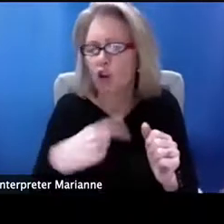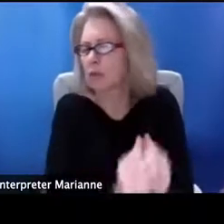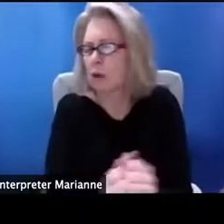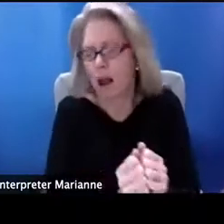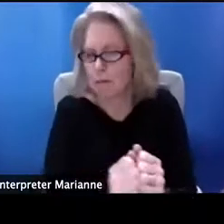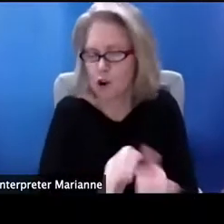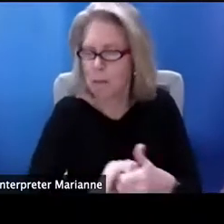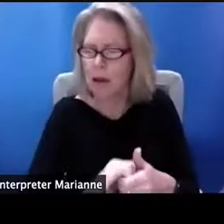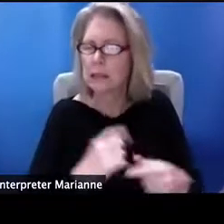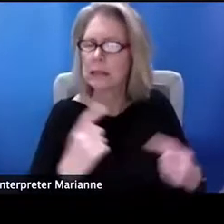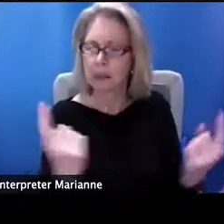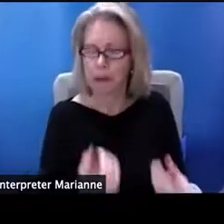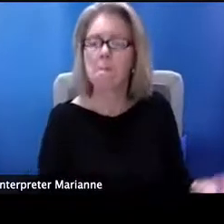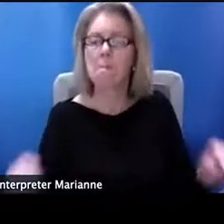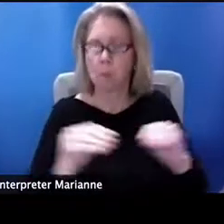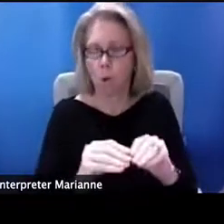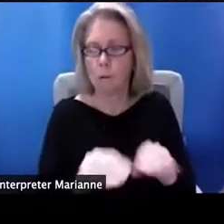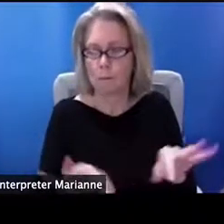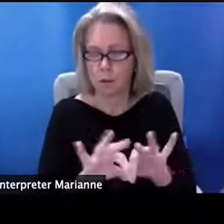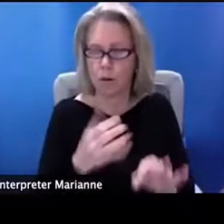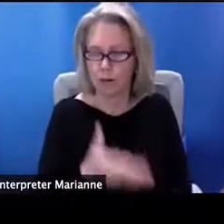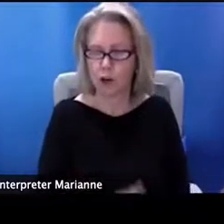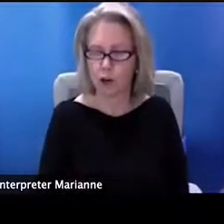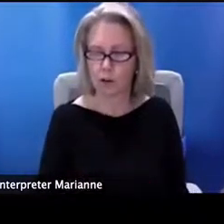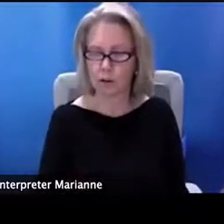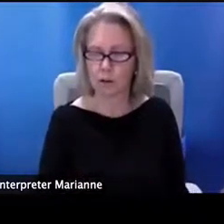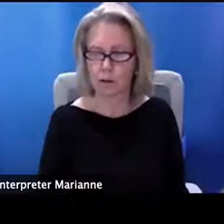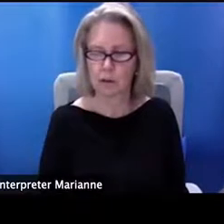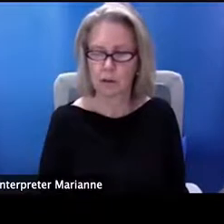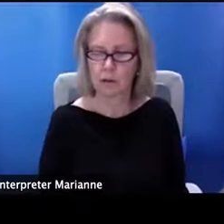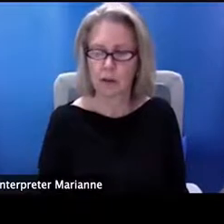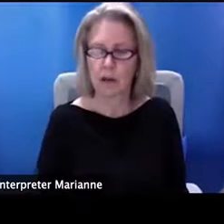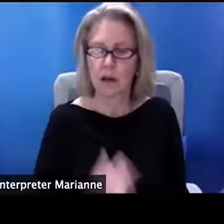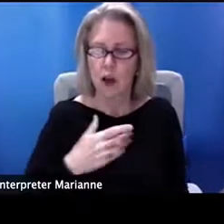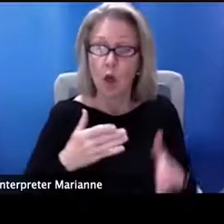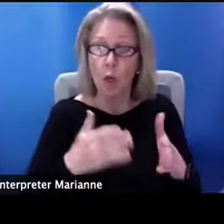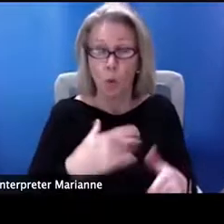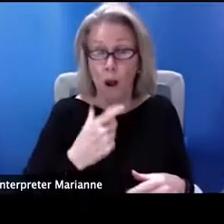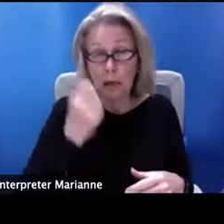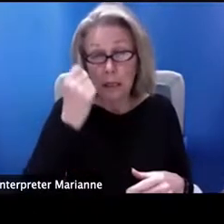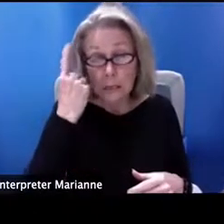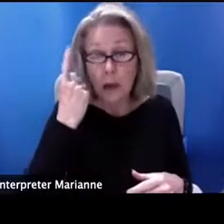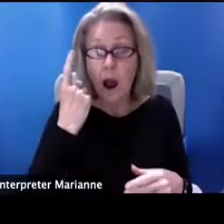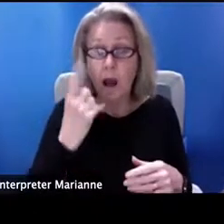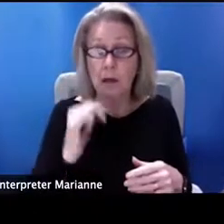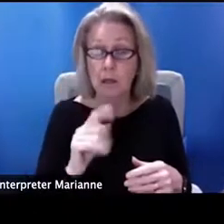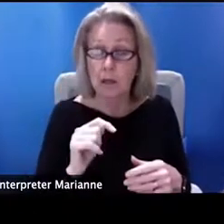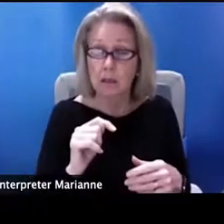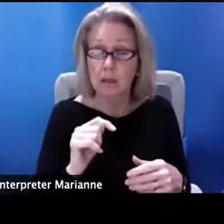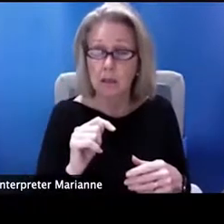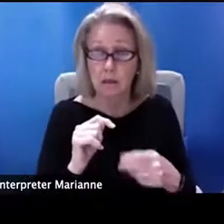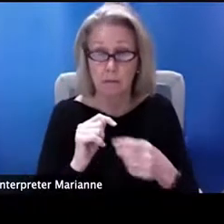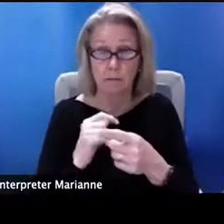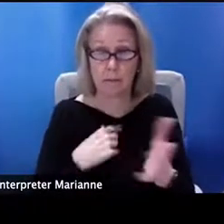collaborating, that there is something there. And it's, I think the way I understand it closer to that is what Achille Mbembe,